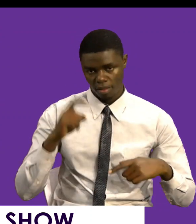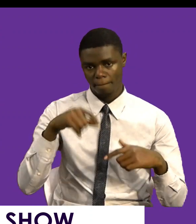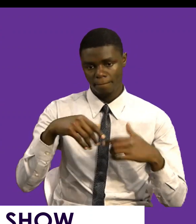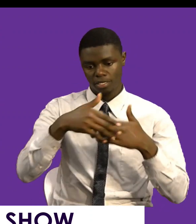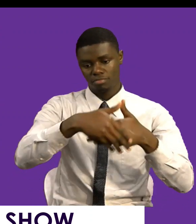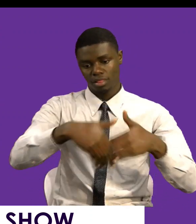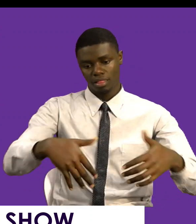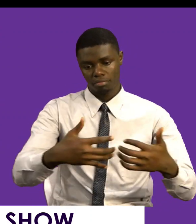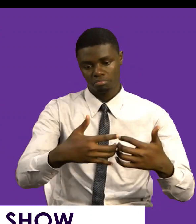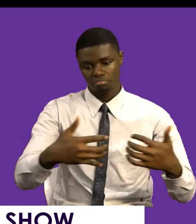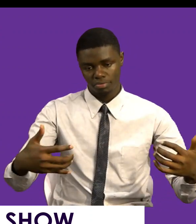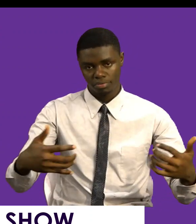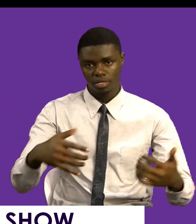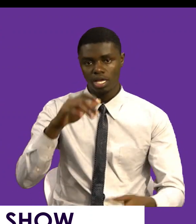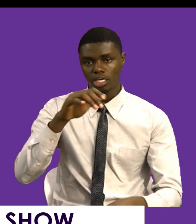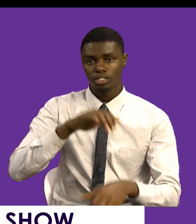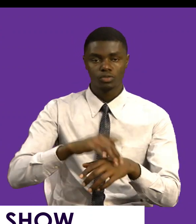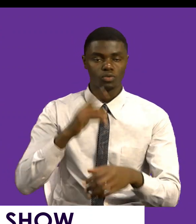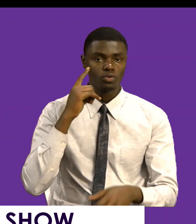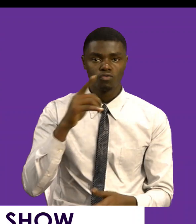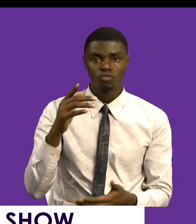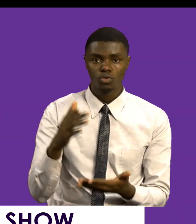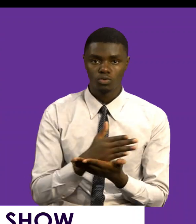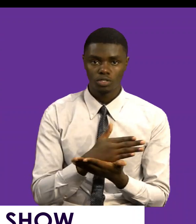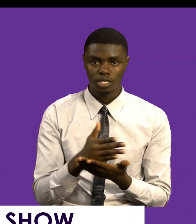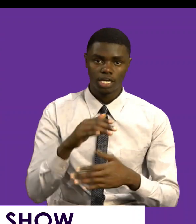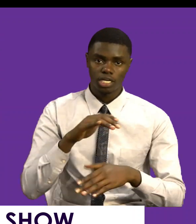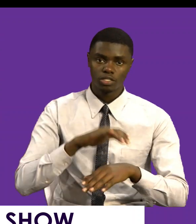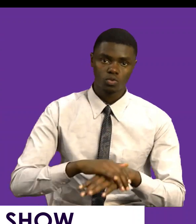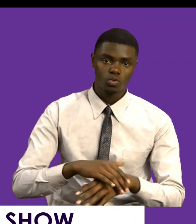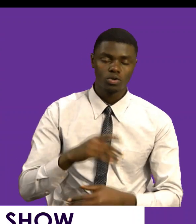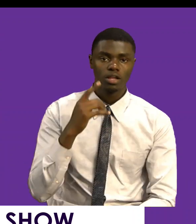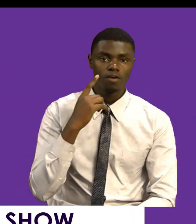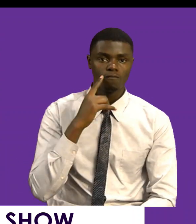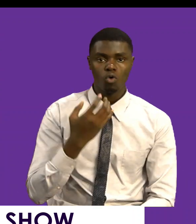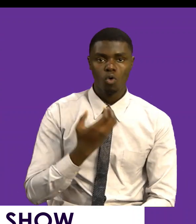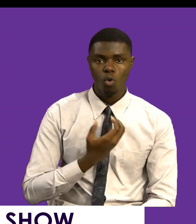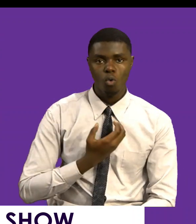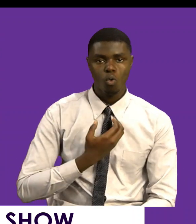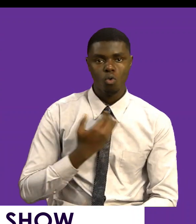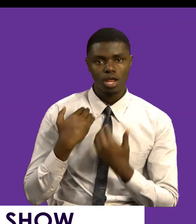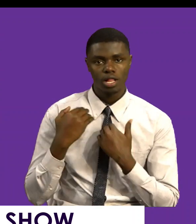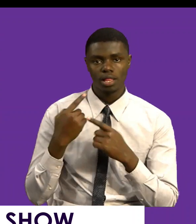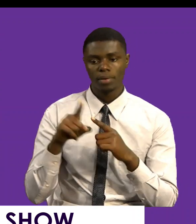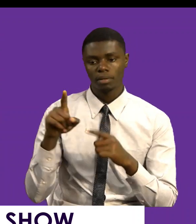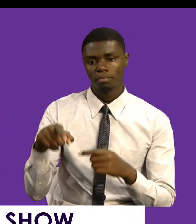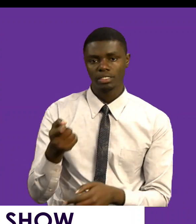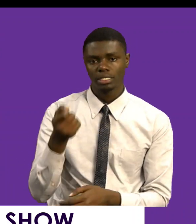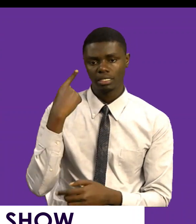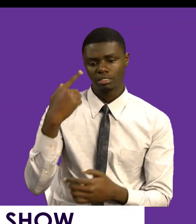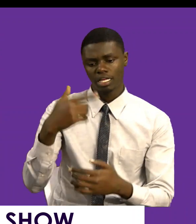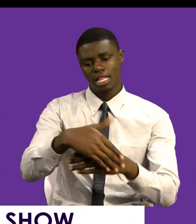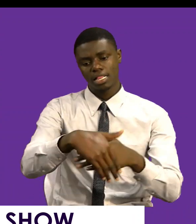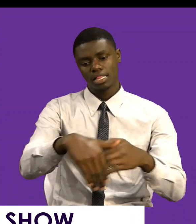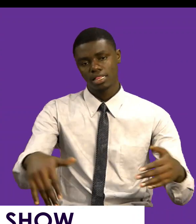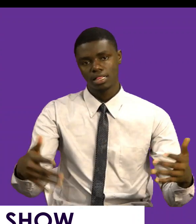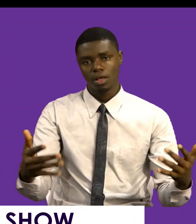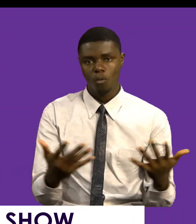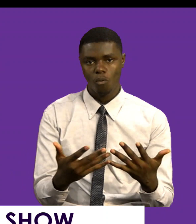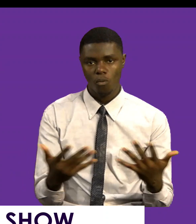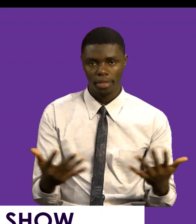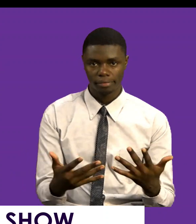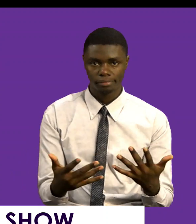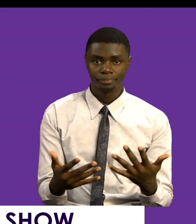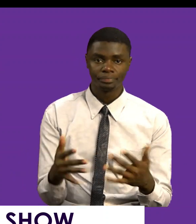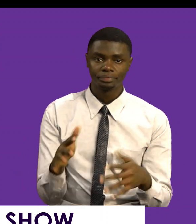separation. It's good for you to share. It's good for you, for your own health, but you need to understand where to draw the line.